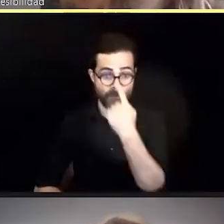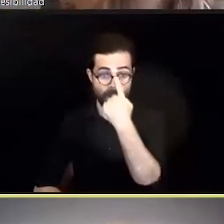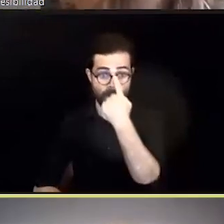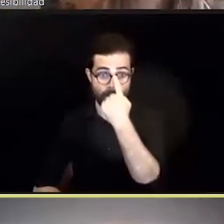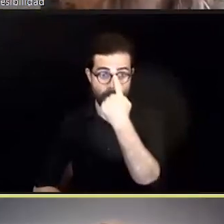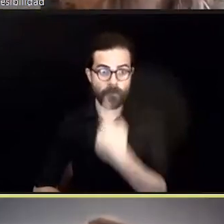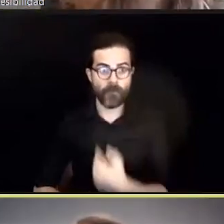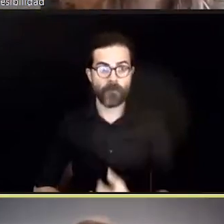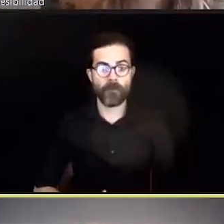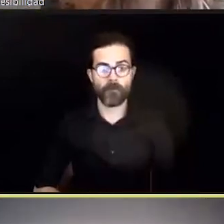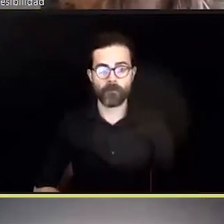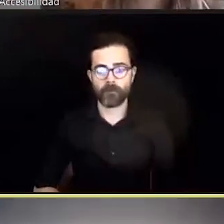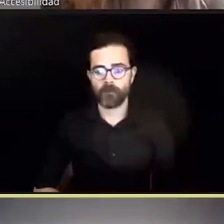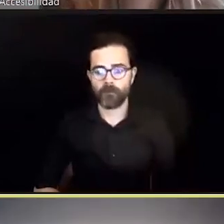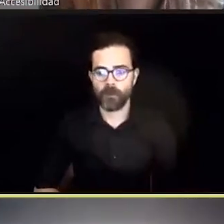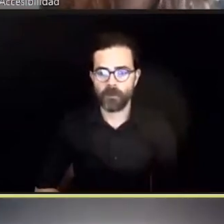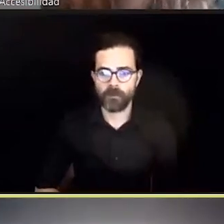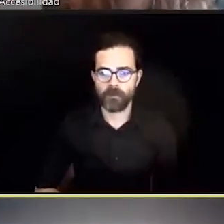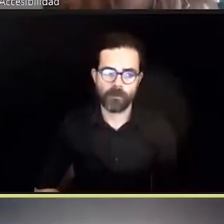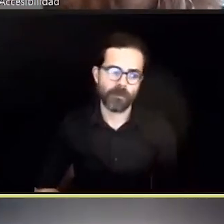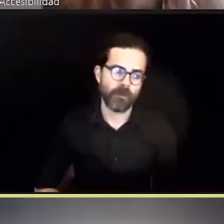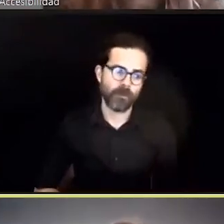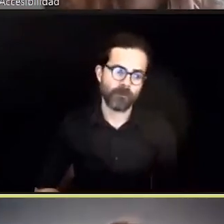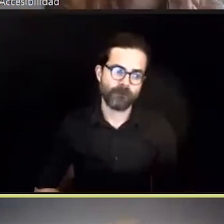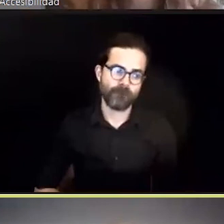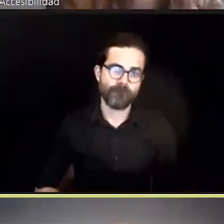Thank you very much for talking more about your research.